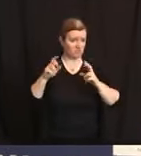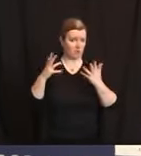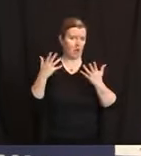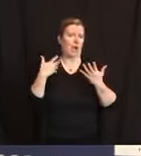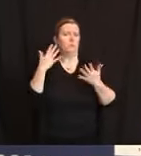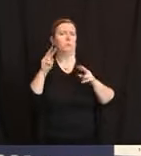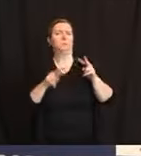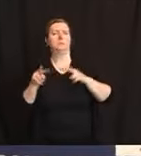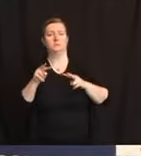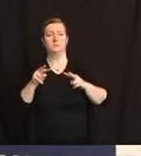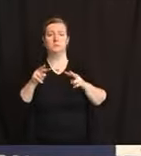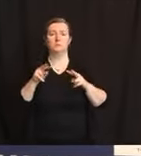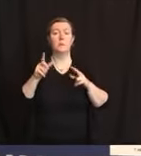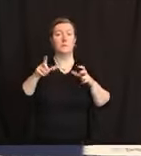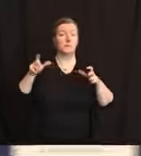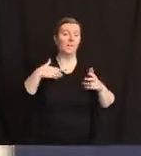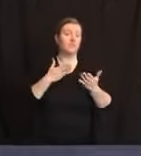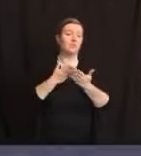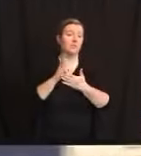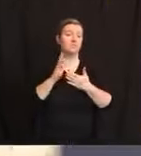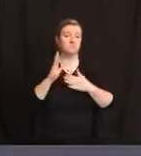water. Yeah.